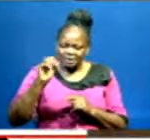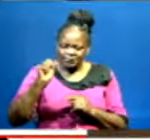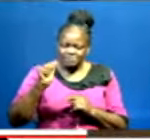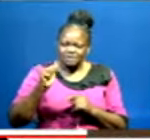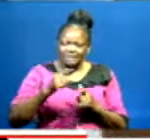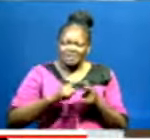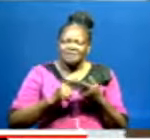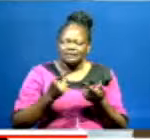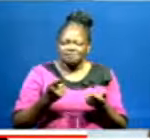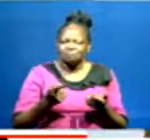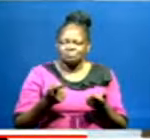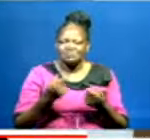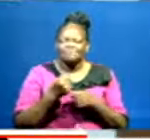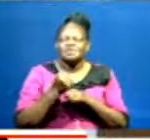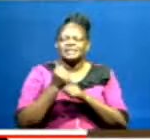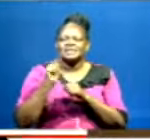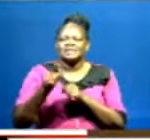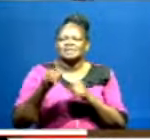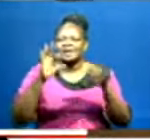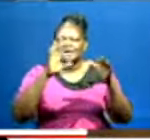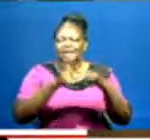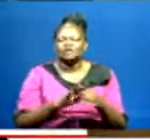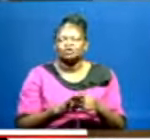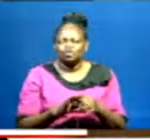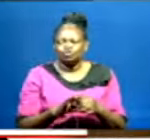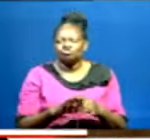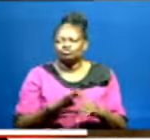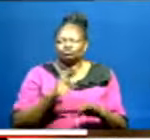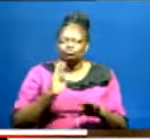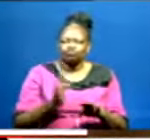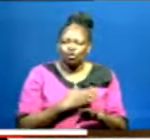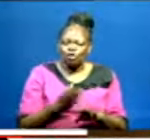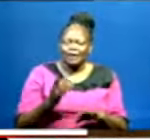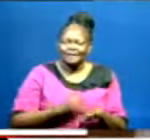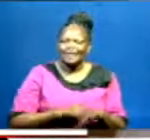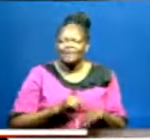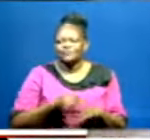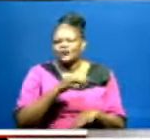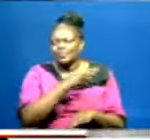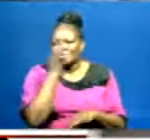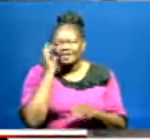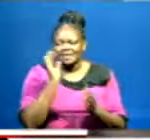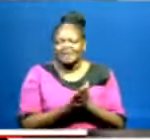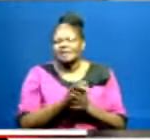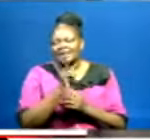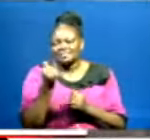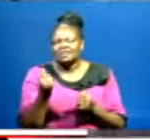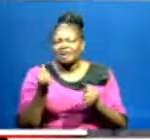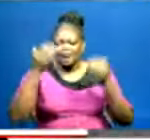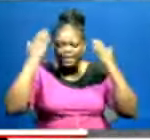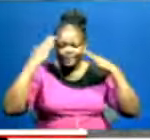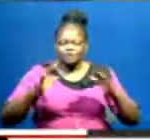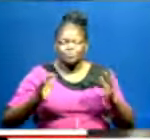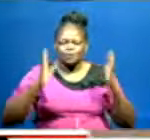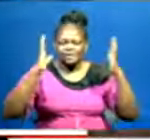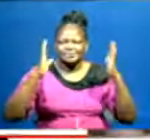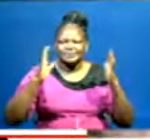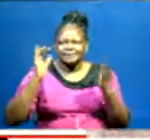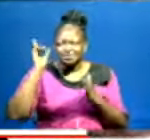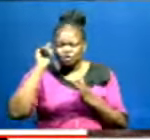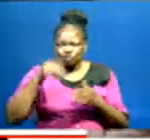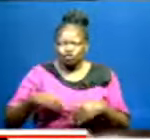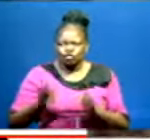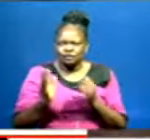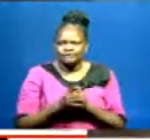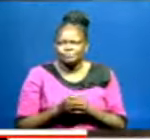made it a culture to recite praise songs during Ramadan and Maulid seasons across the coastal streets.